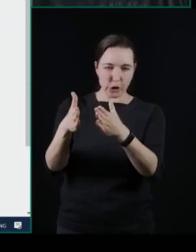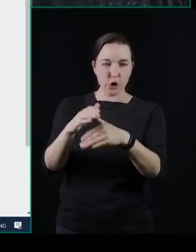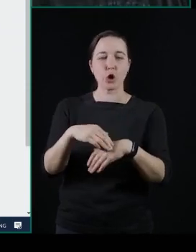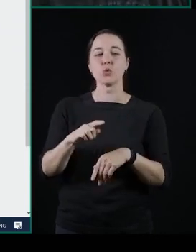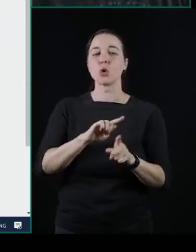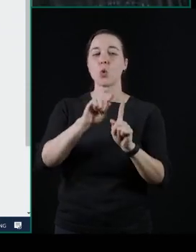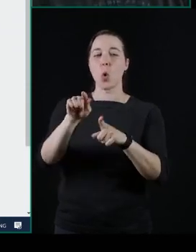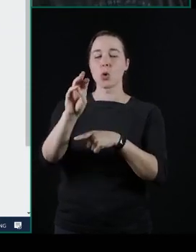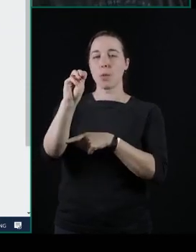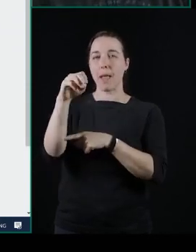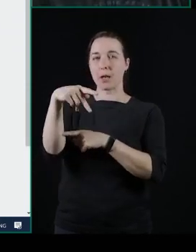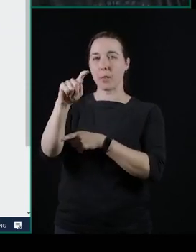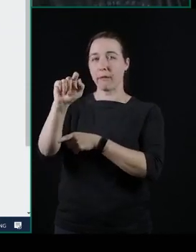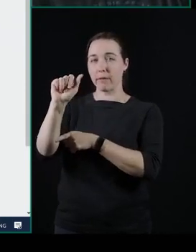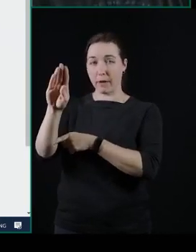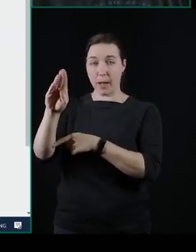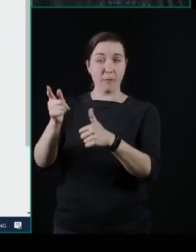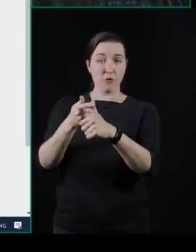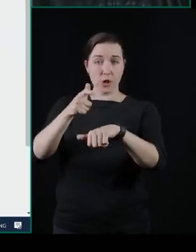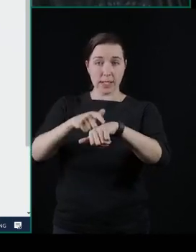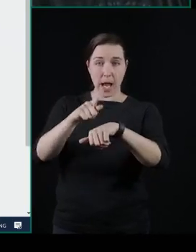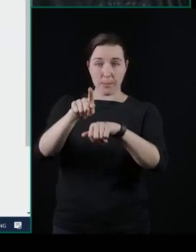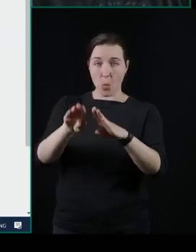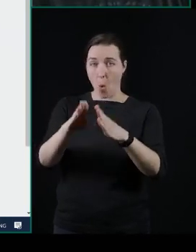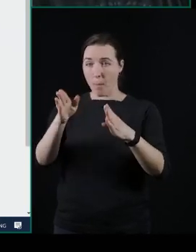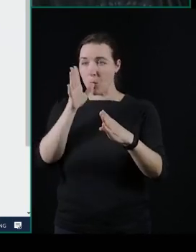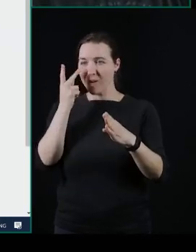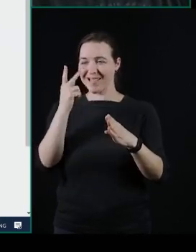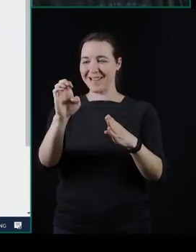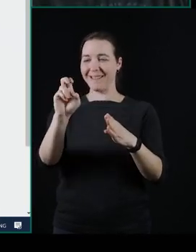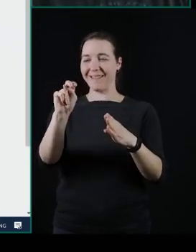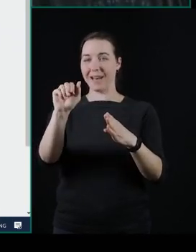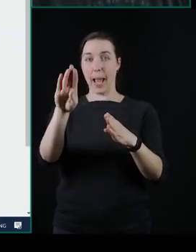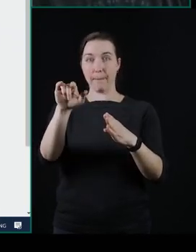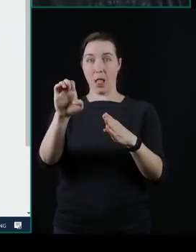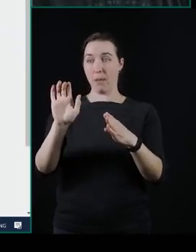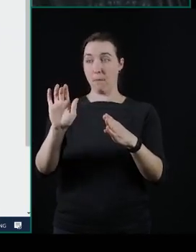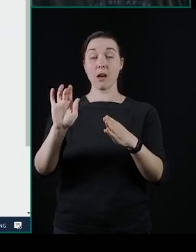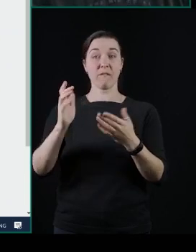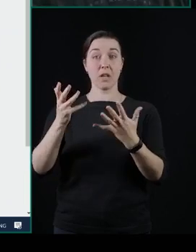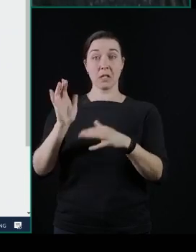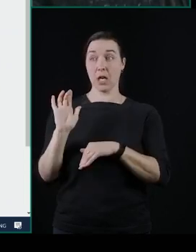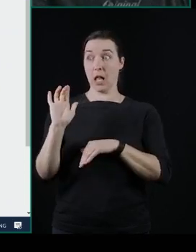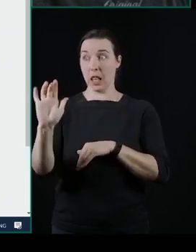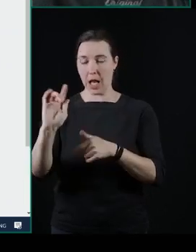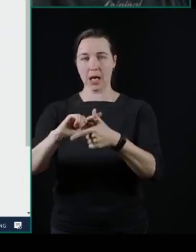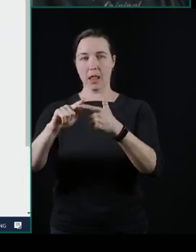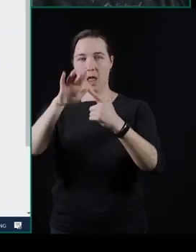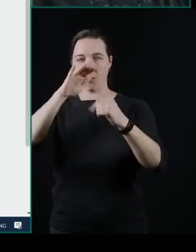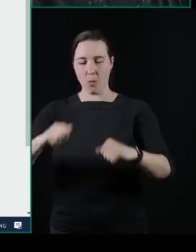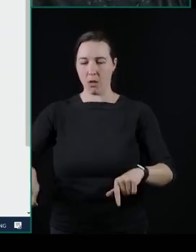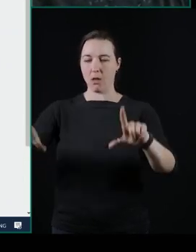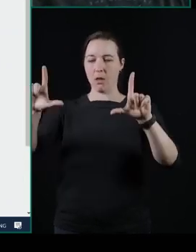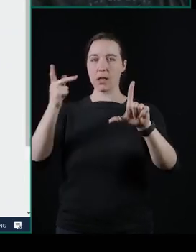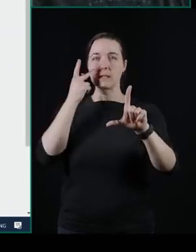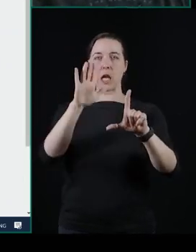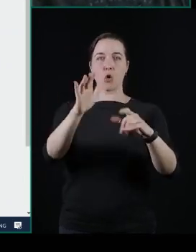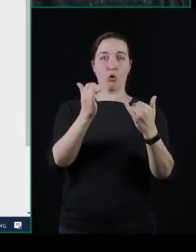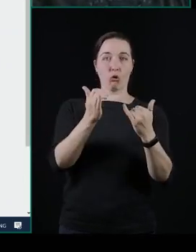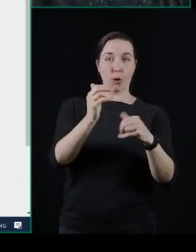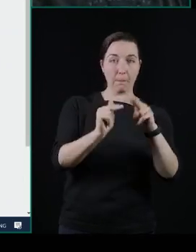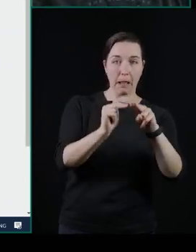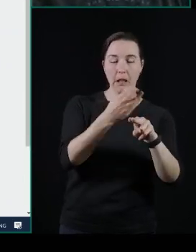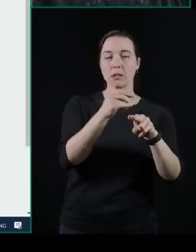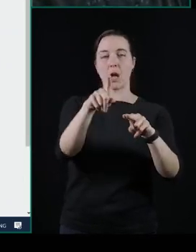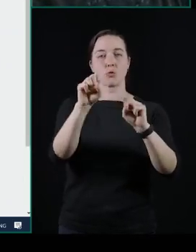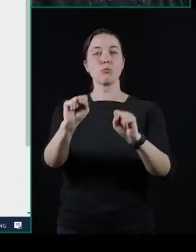tab. So the first time you go, there will be an enable button. Once you enable the button, you are presented with your